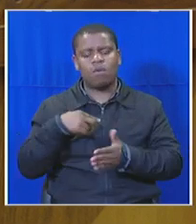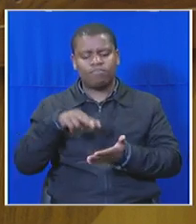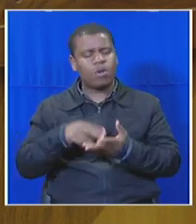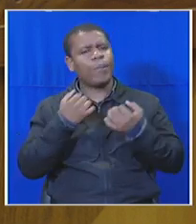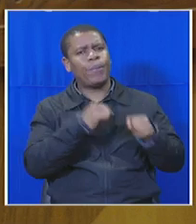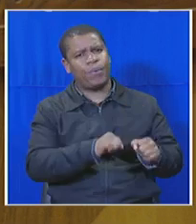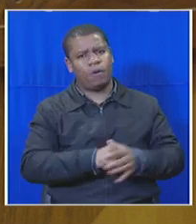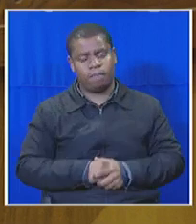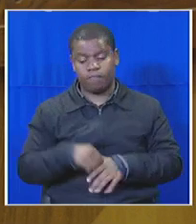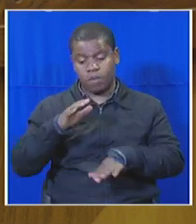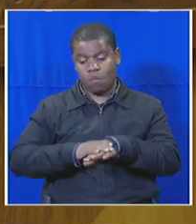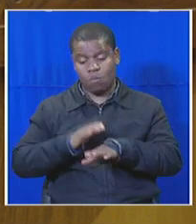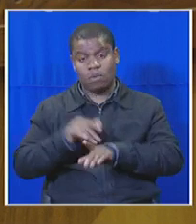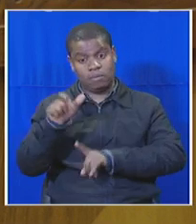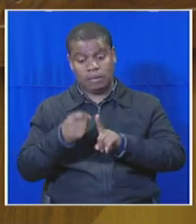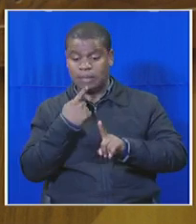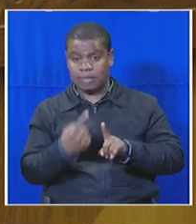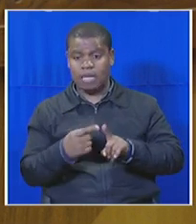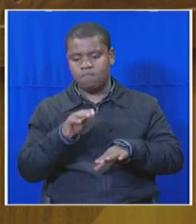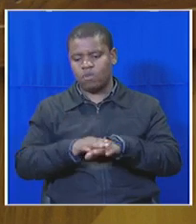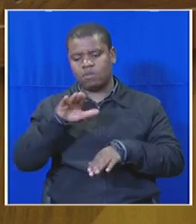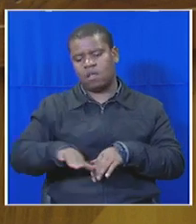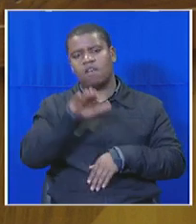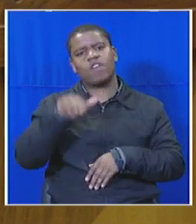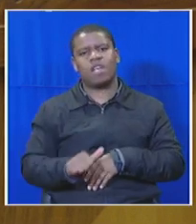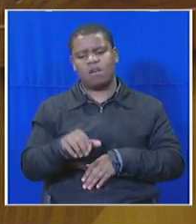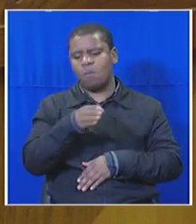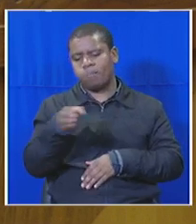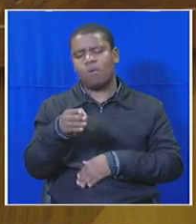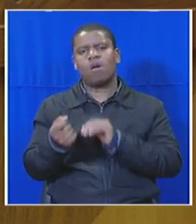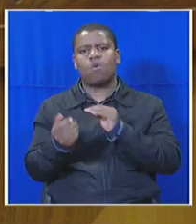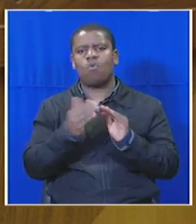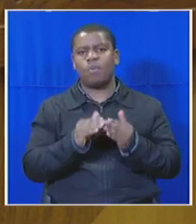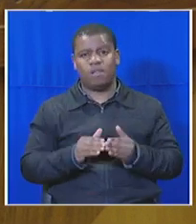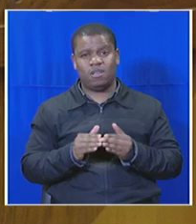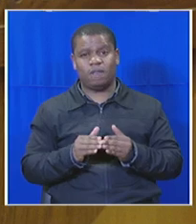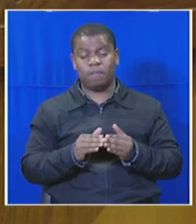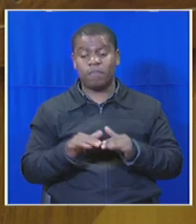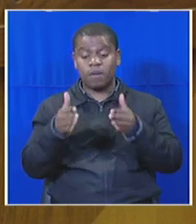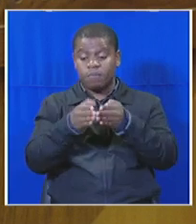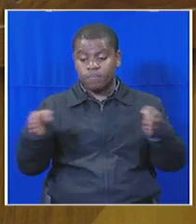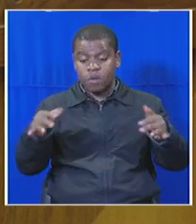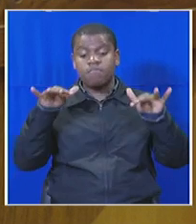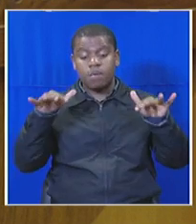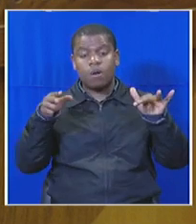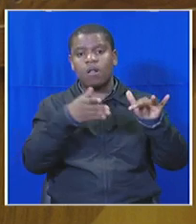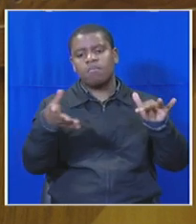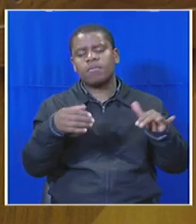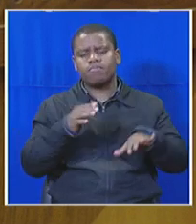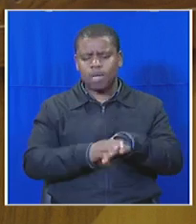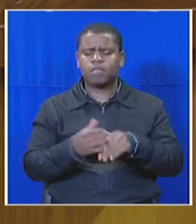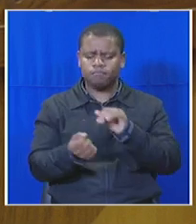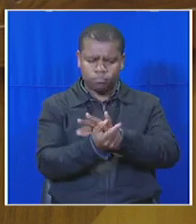went further to say that in the South African context, active citizenry was yet to be fully